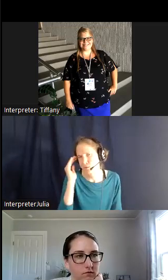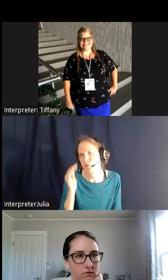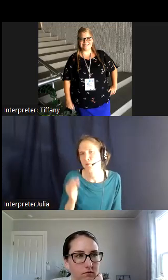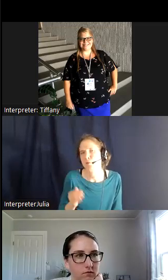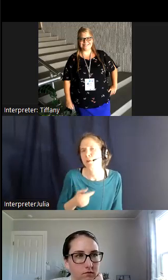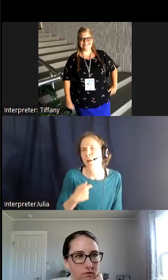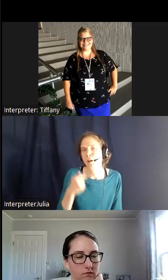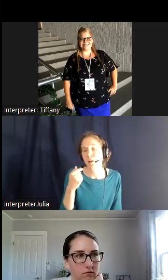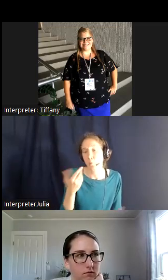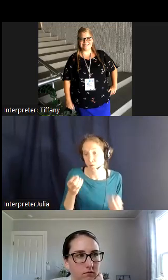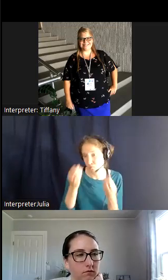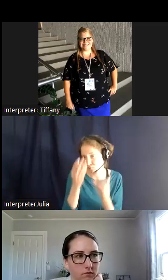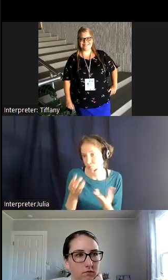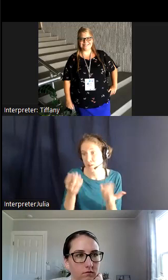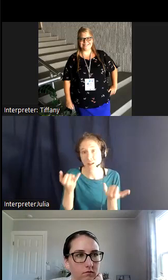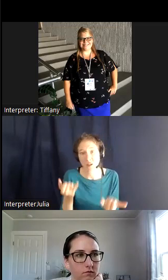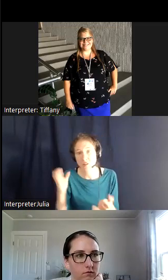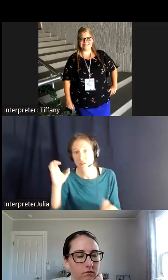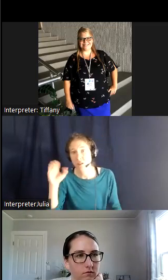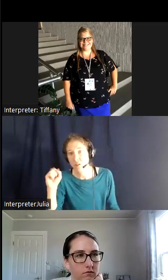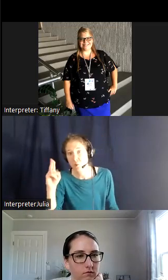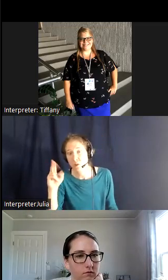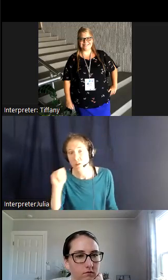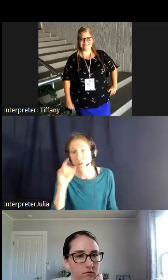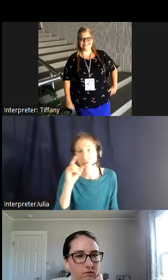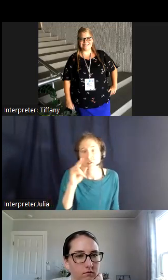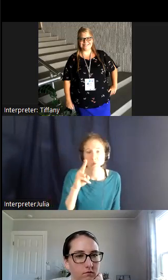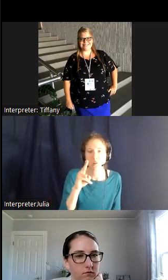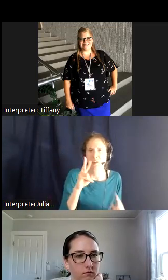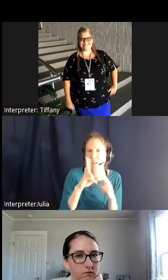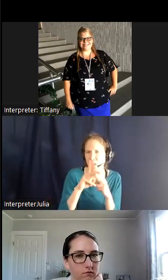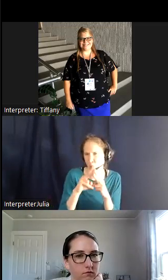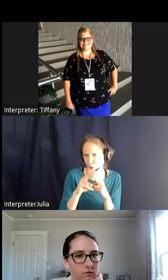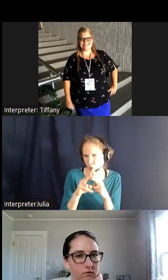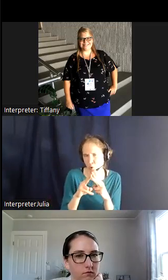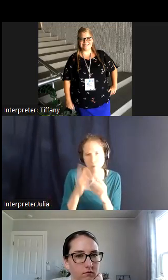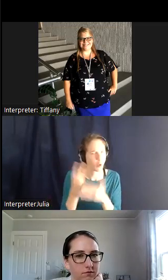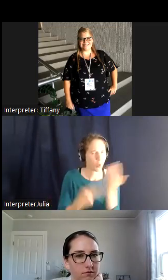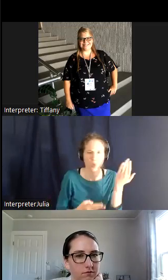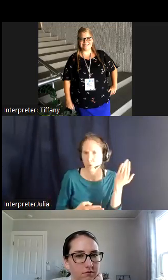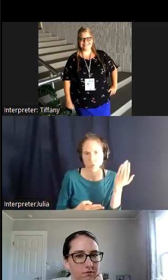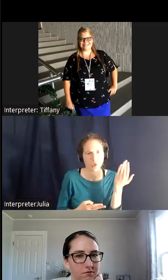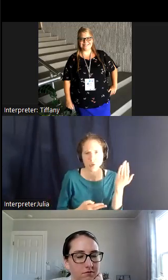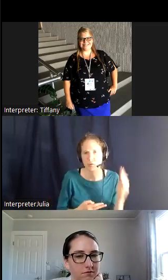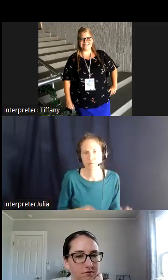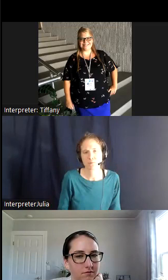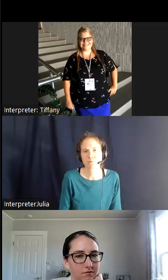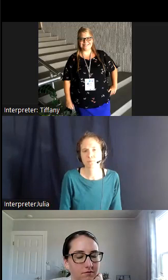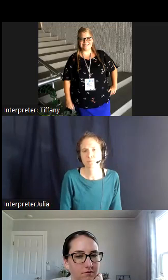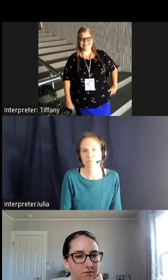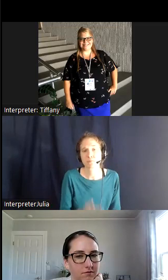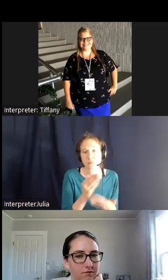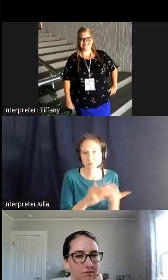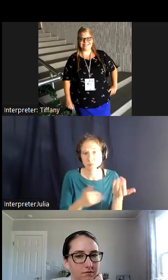state is it's an or. We do have that question in particular from some of the